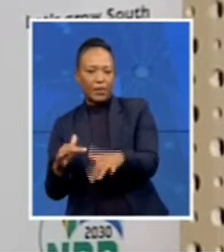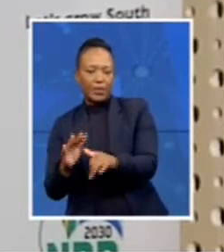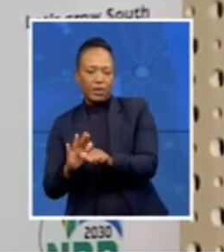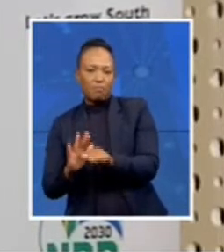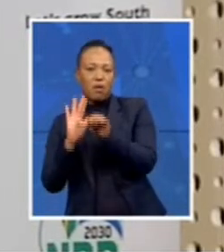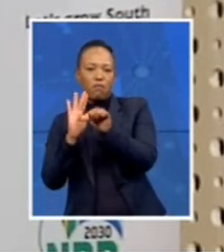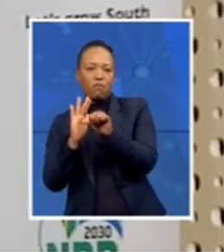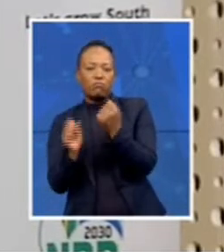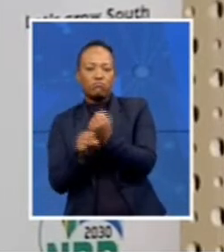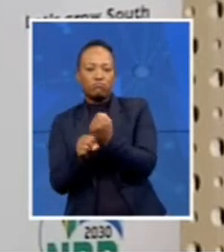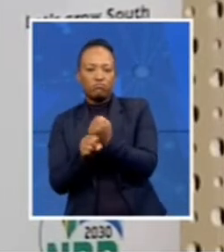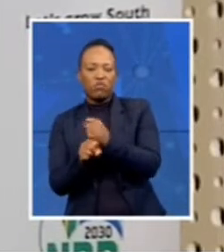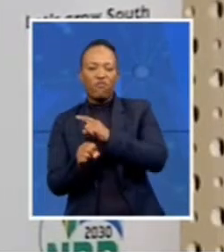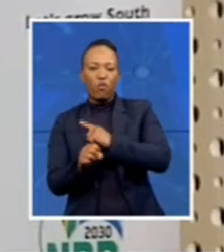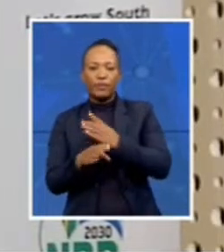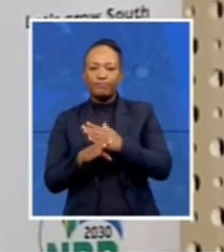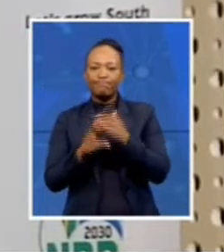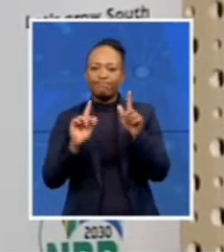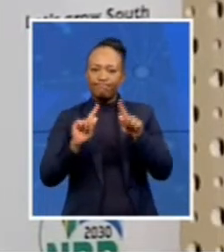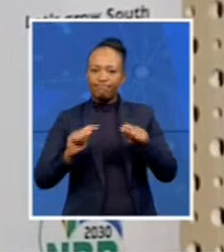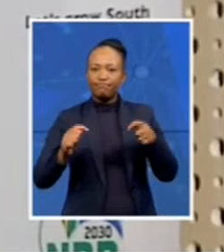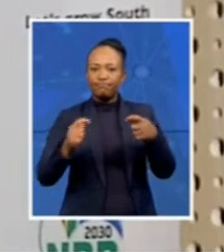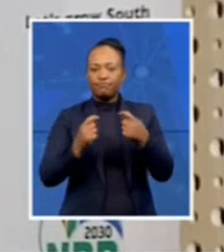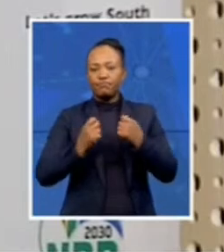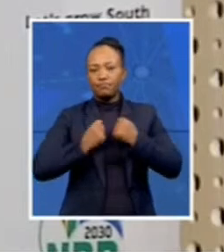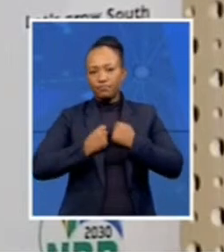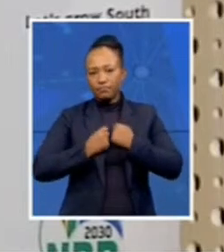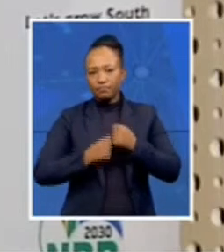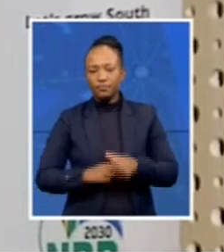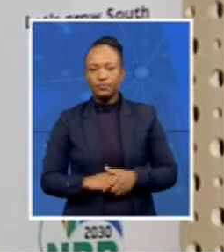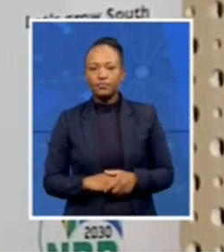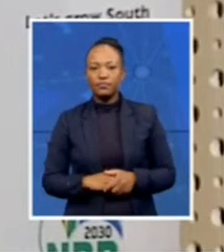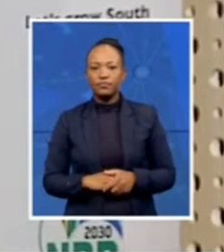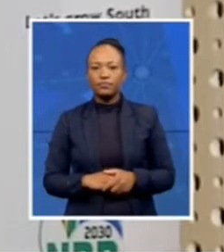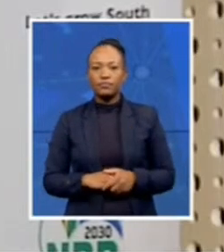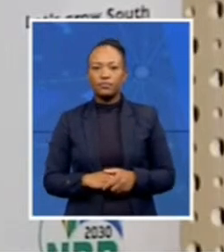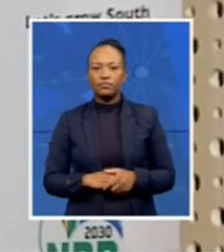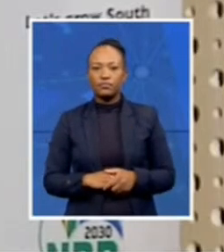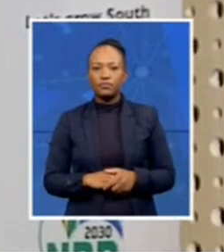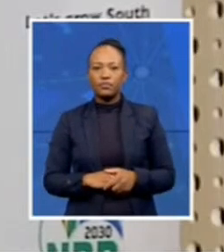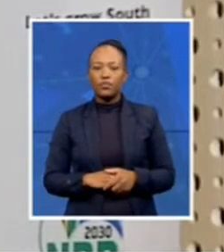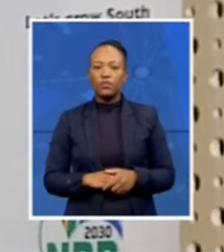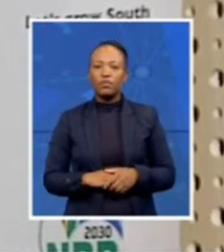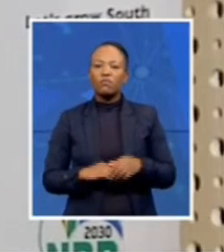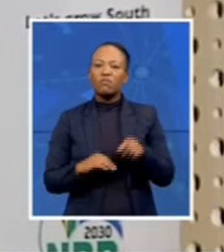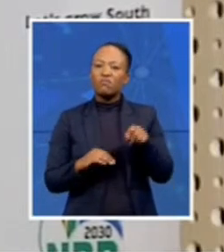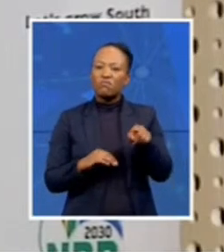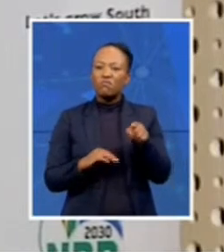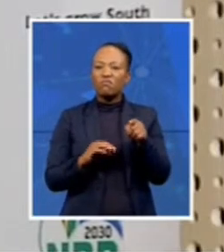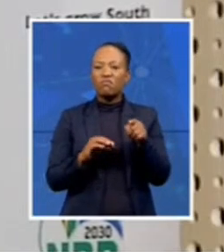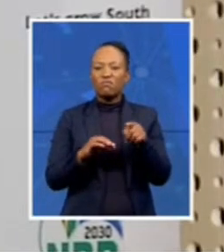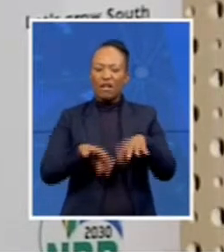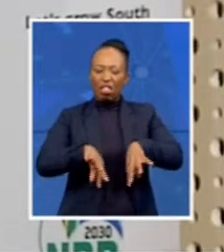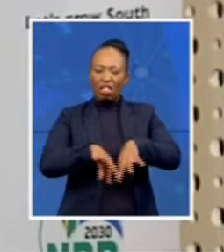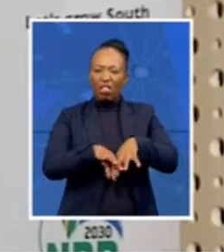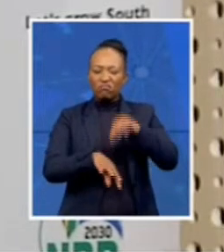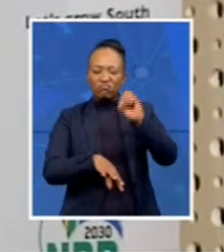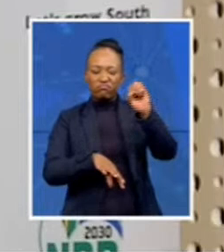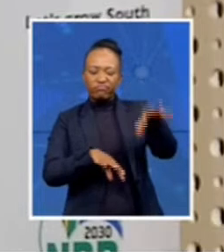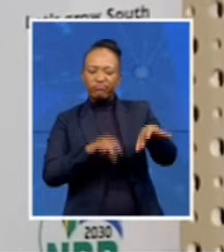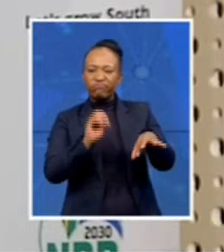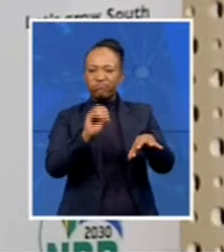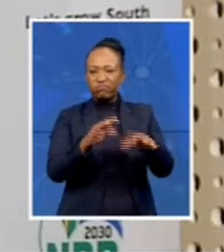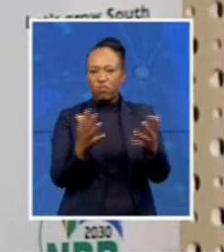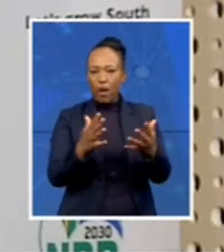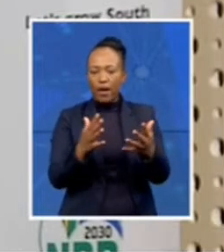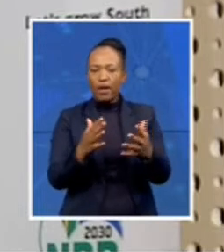country. The main source of pollution comes from domestic wastewater treatment, which includes the